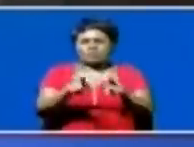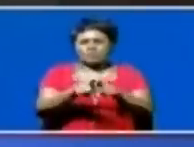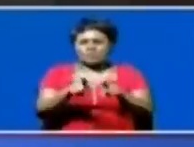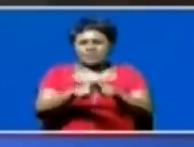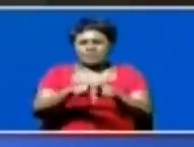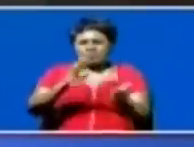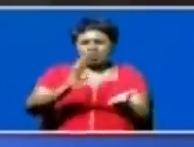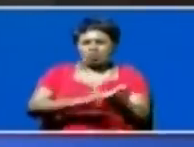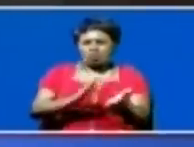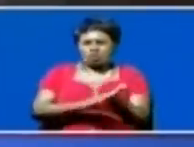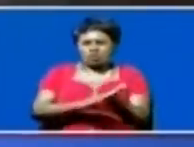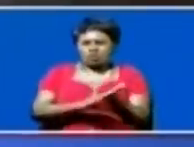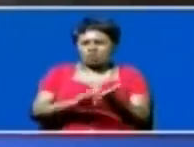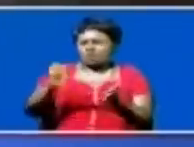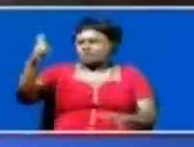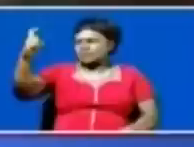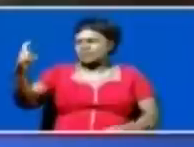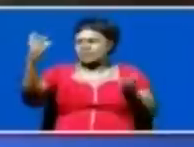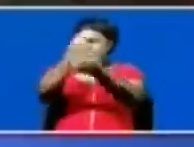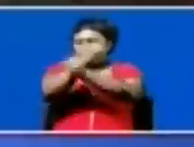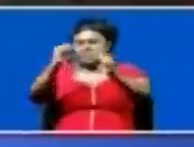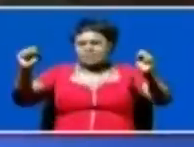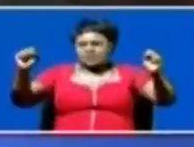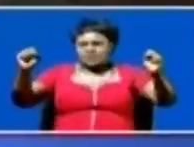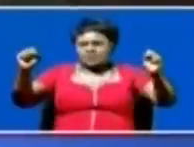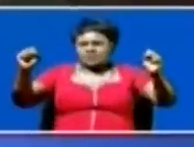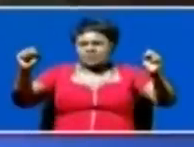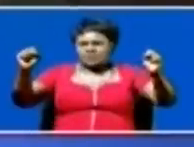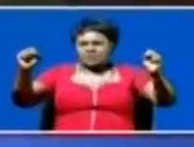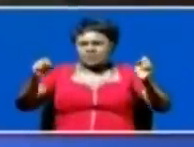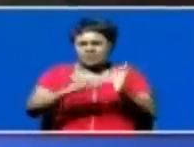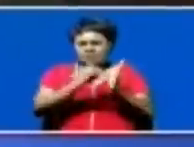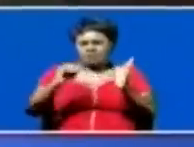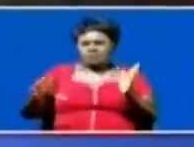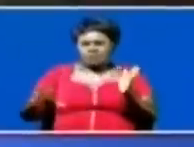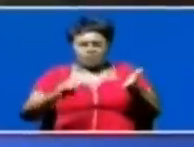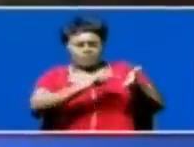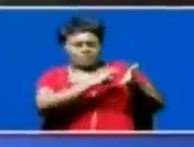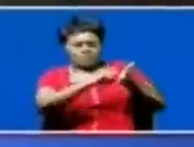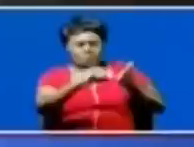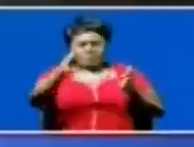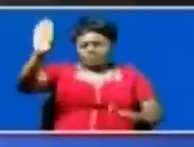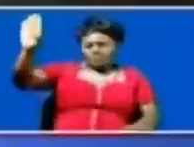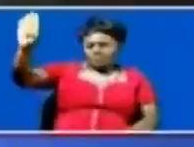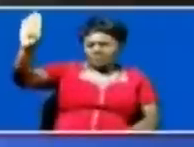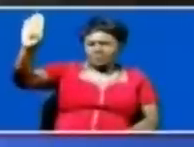reservations by His Excellency the President by deleting paragraph B?